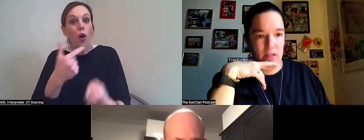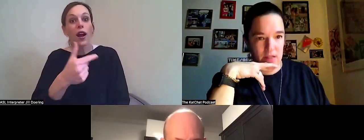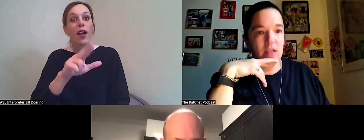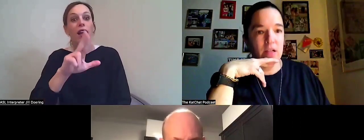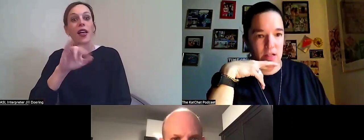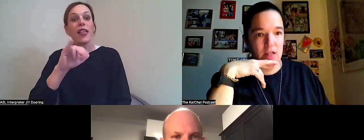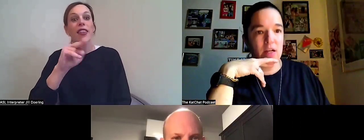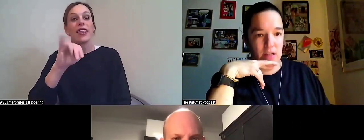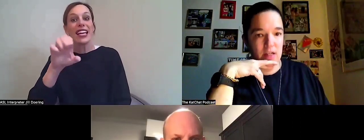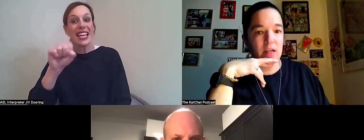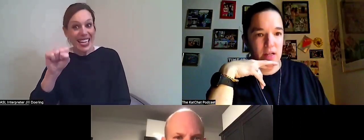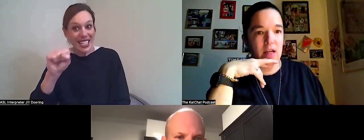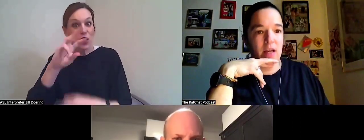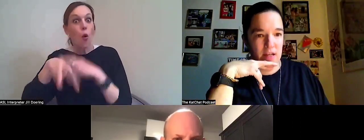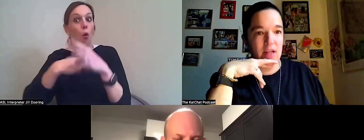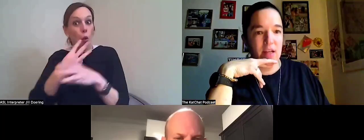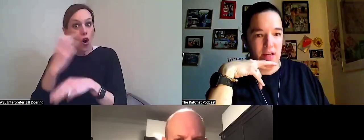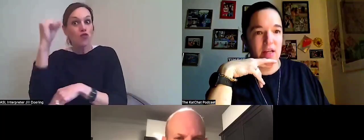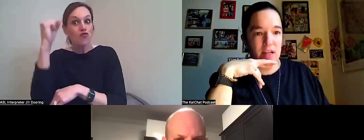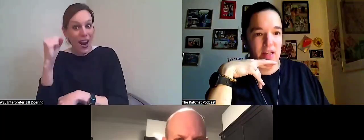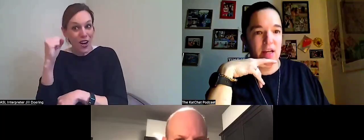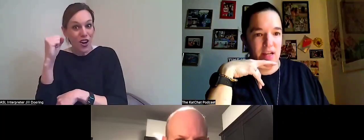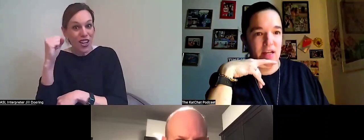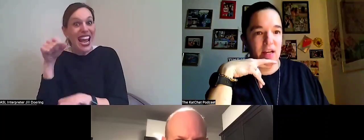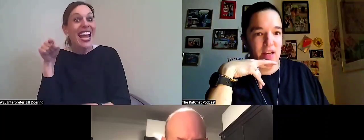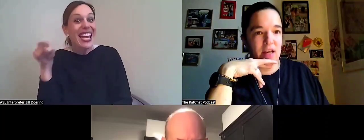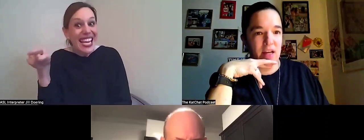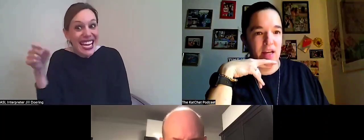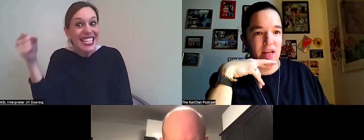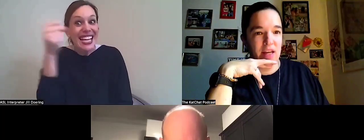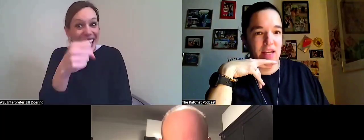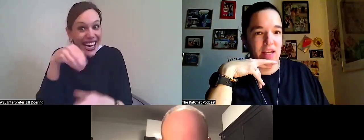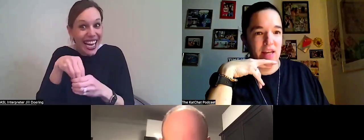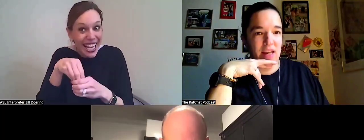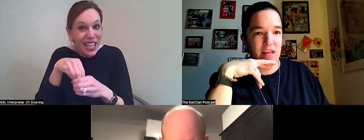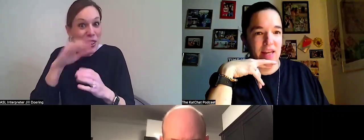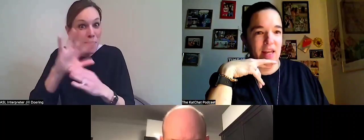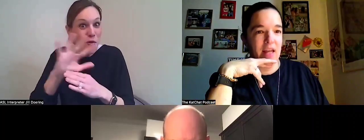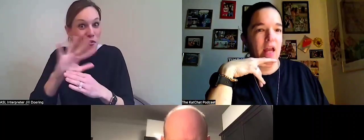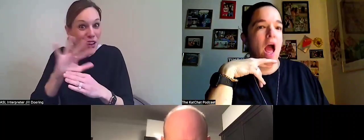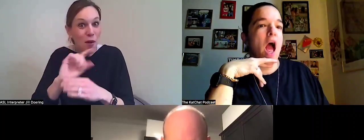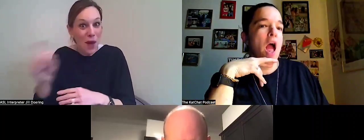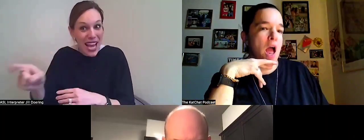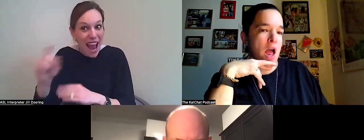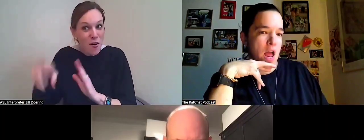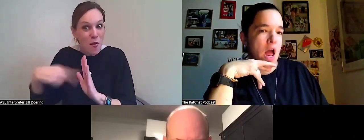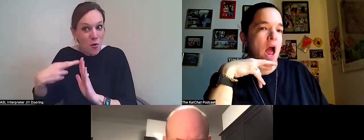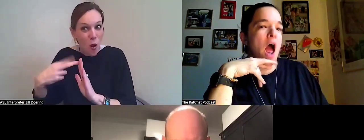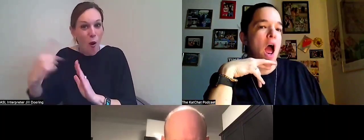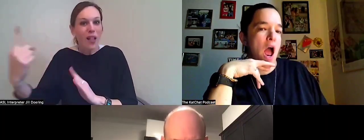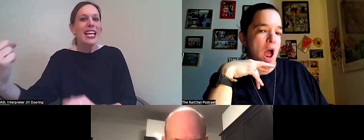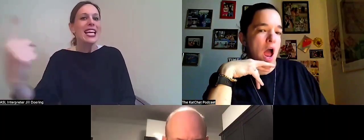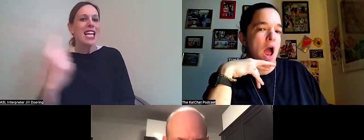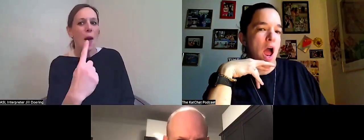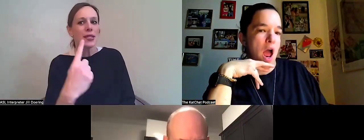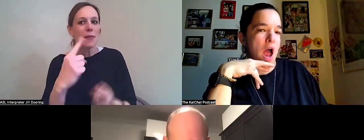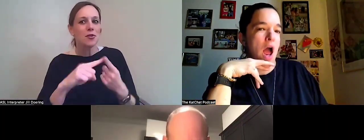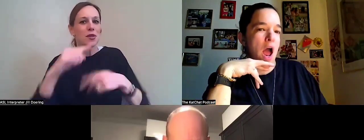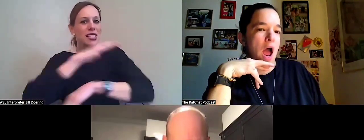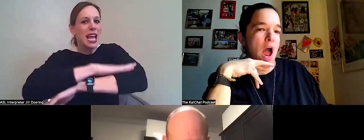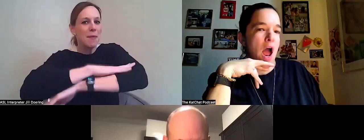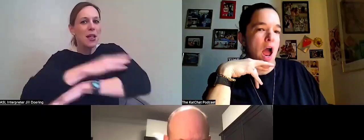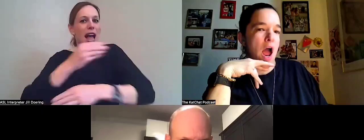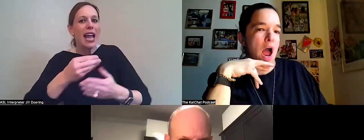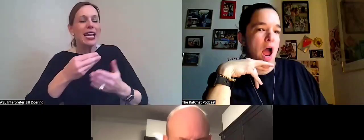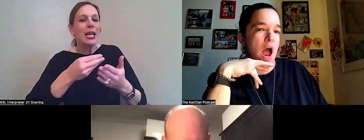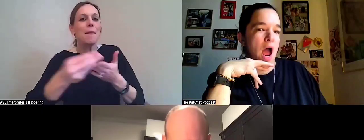in the movie. So we gave him a role. He comes up to a table and he buys a block, a